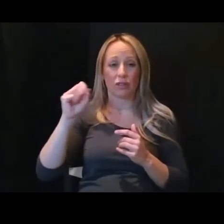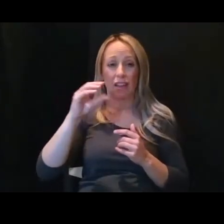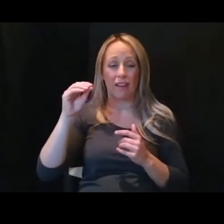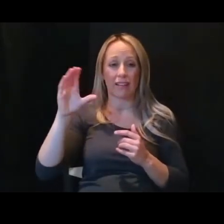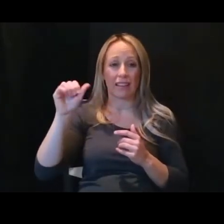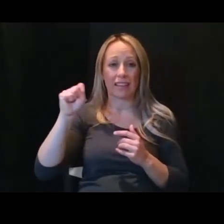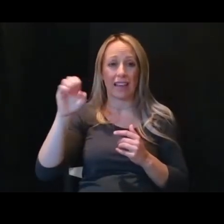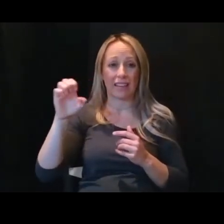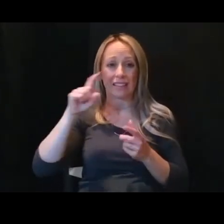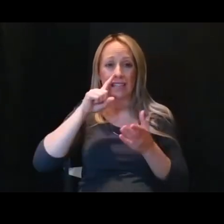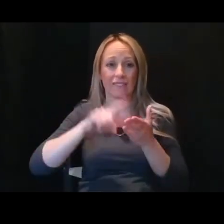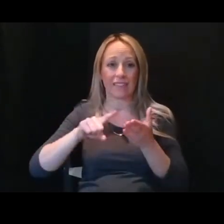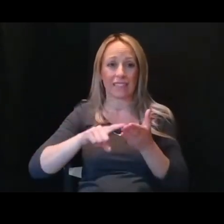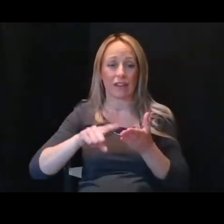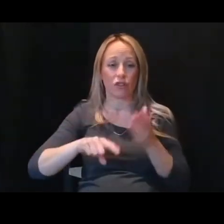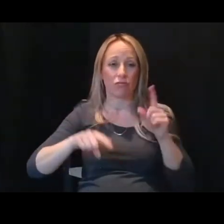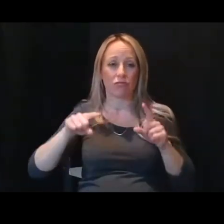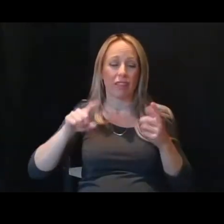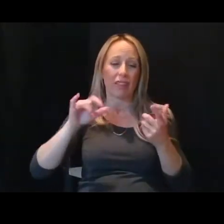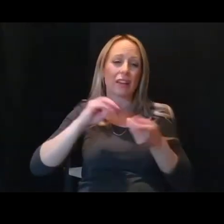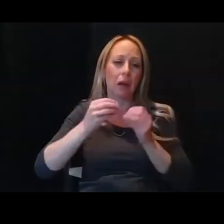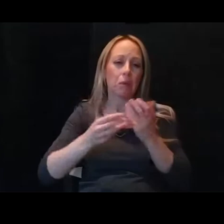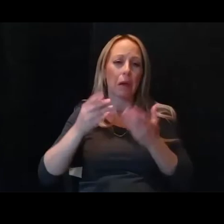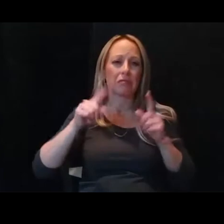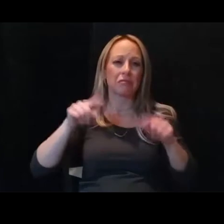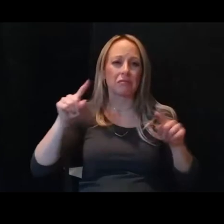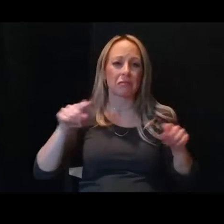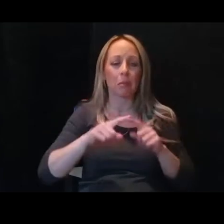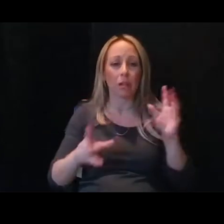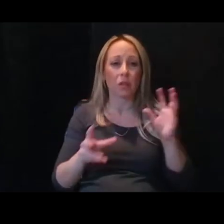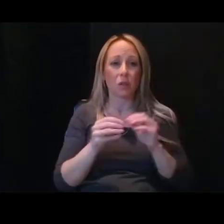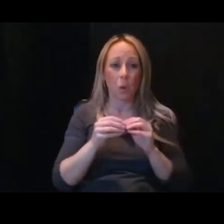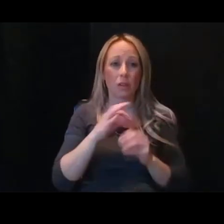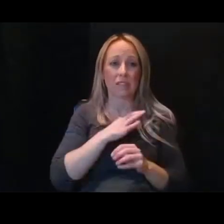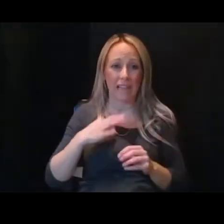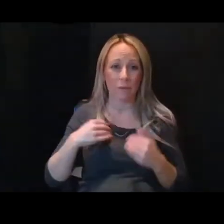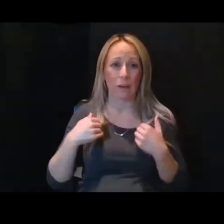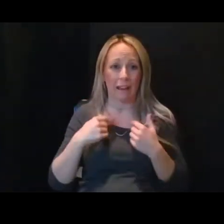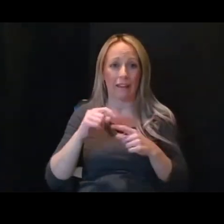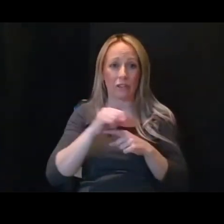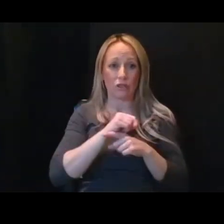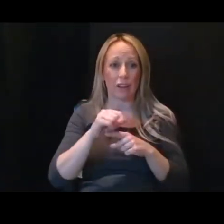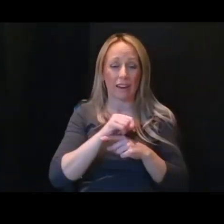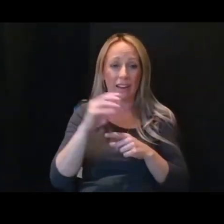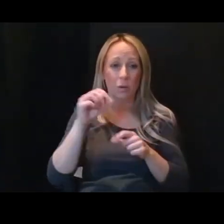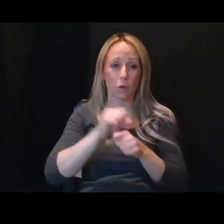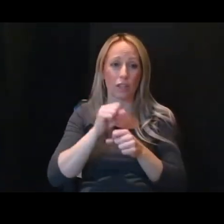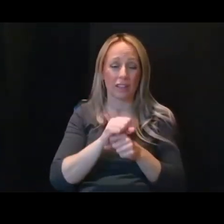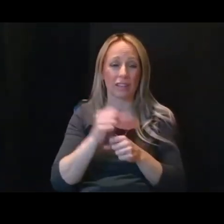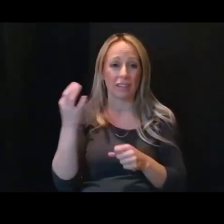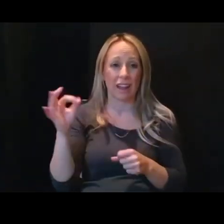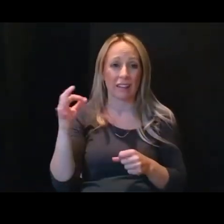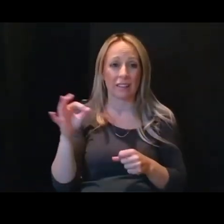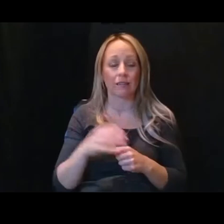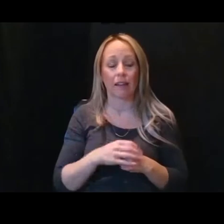may vary from day to day, but that's the total number of staff we have trained and working. I'll add one other piece